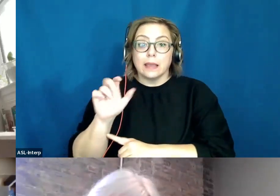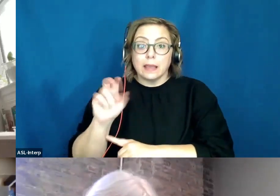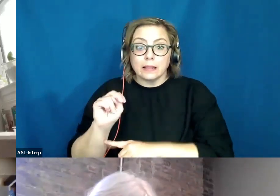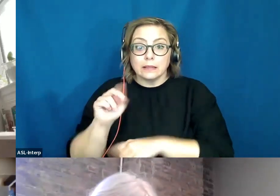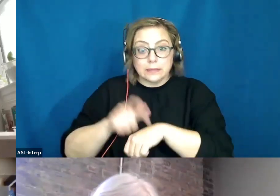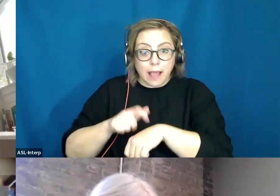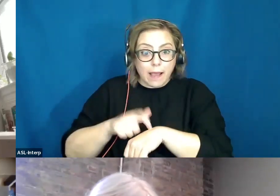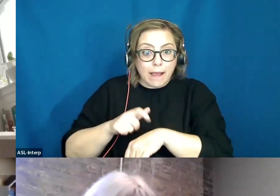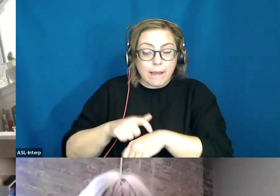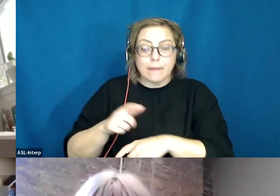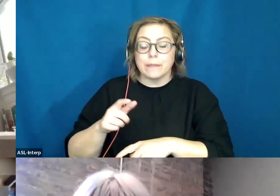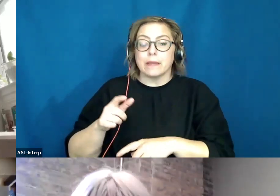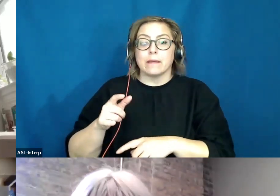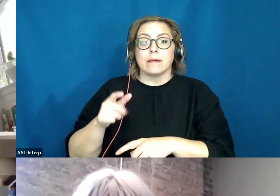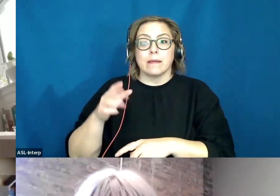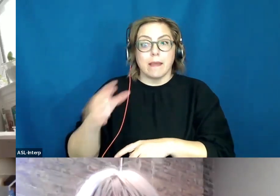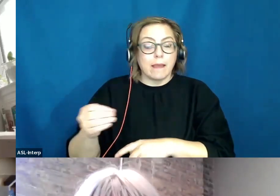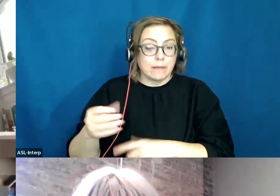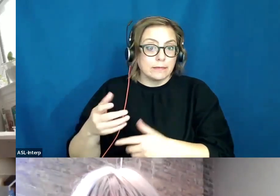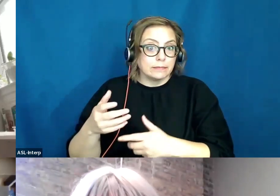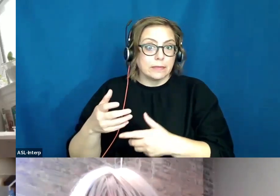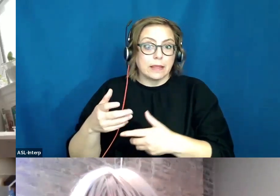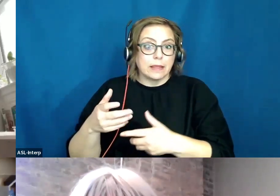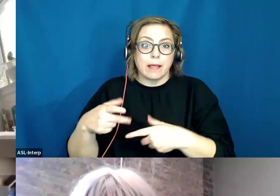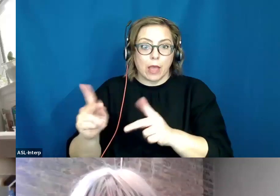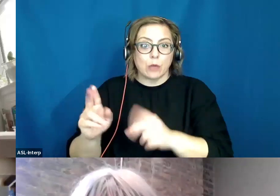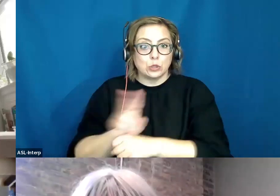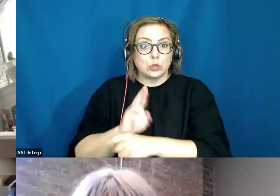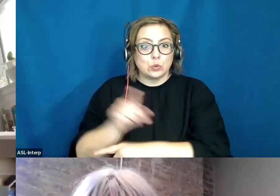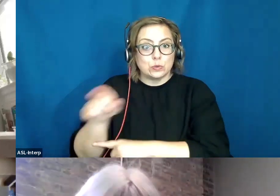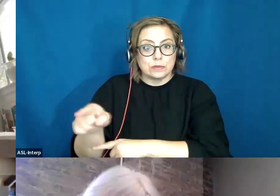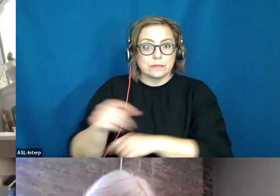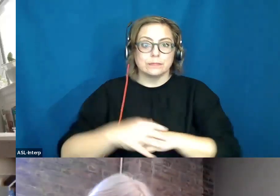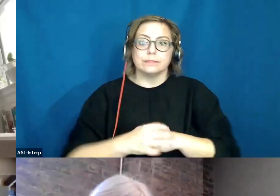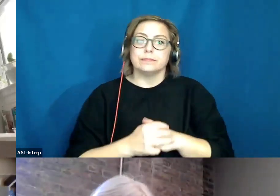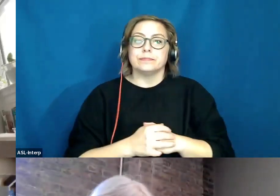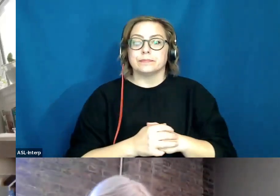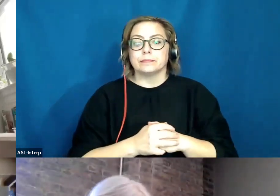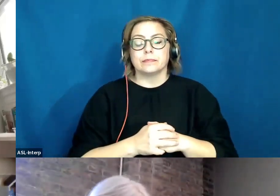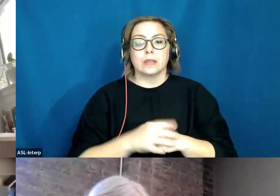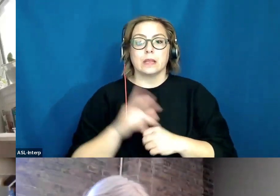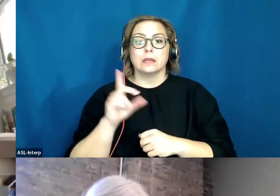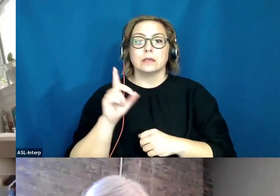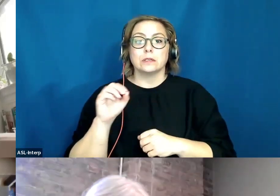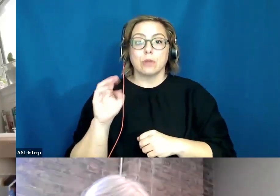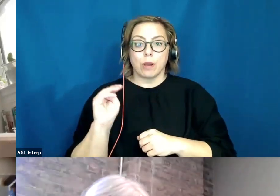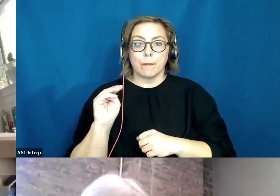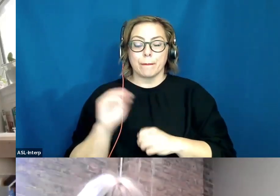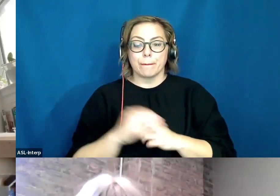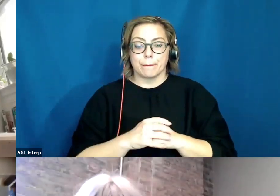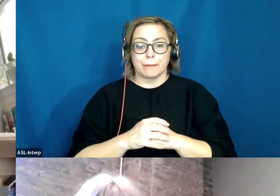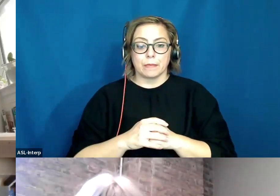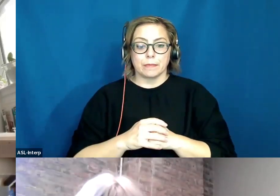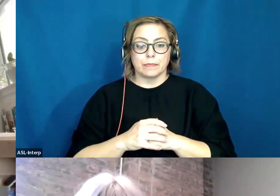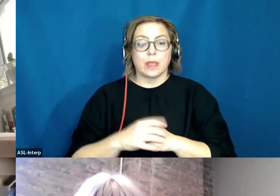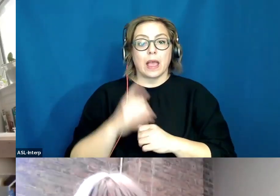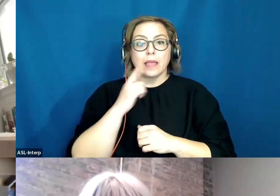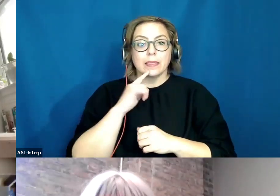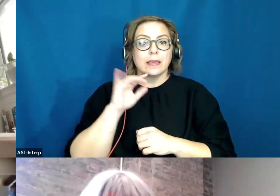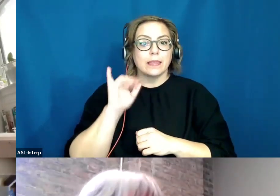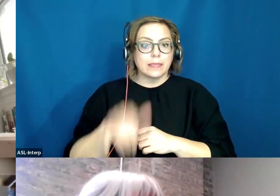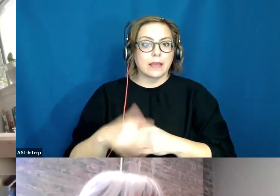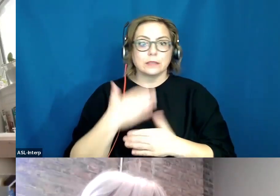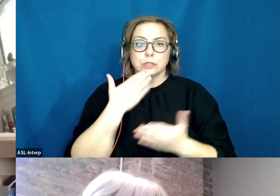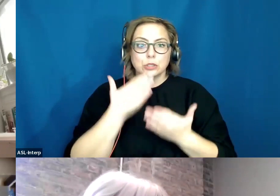Okay. Awesome suggestion, Sasha. And that is just, I think part of the larger